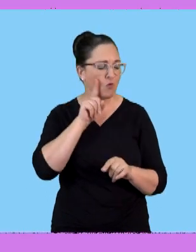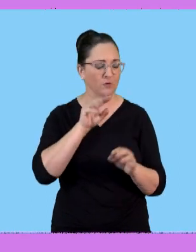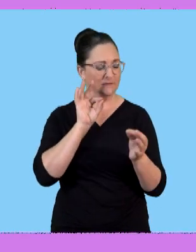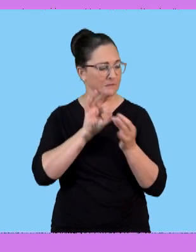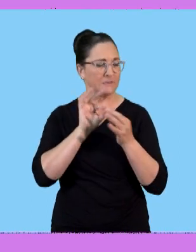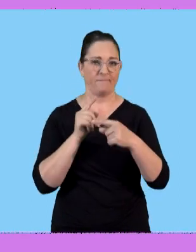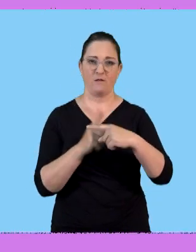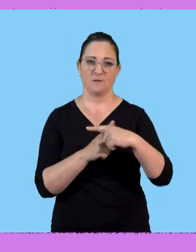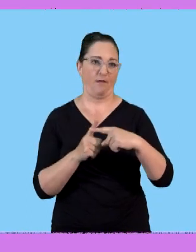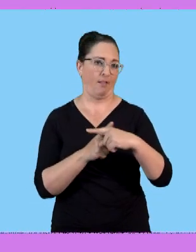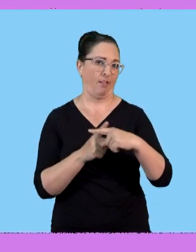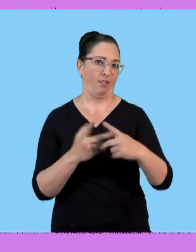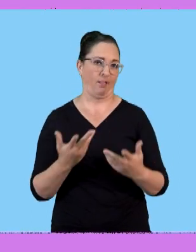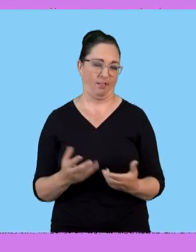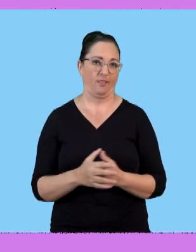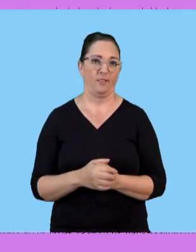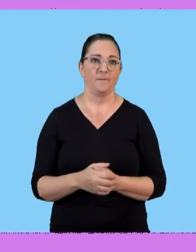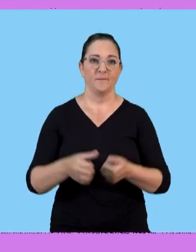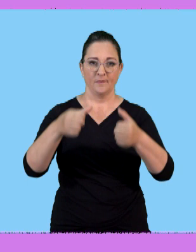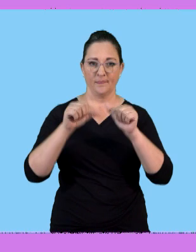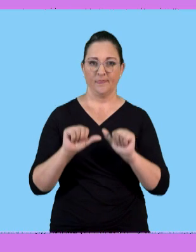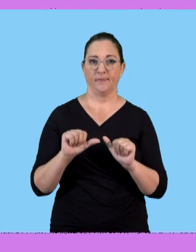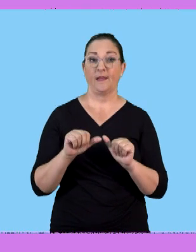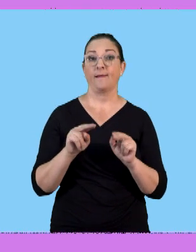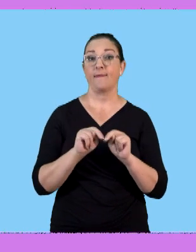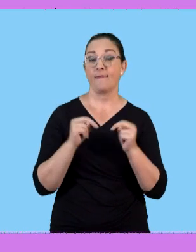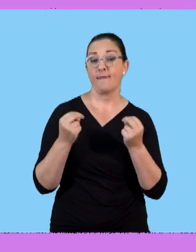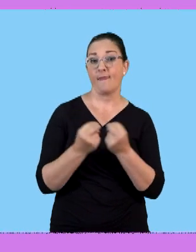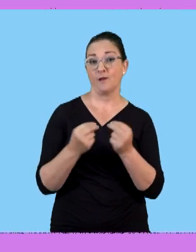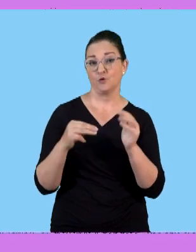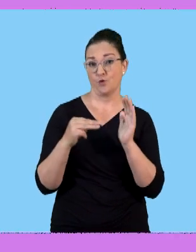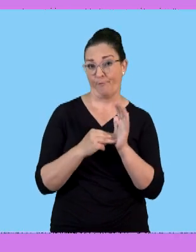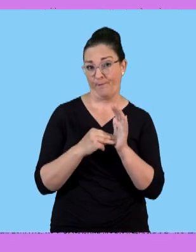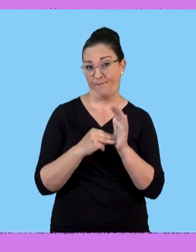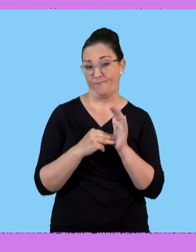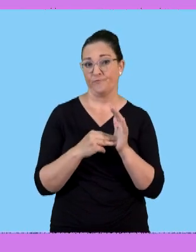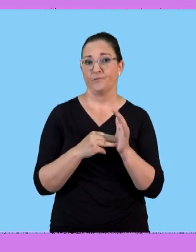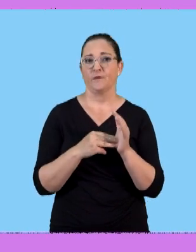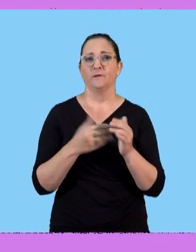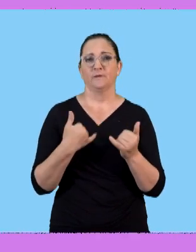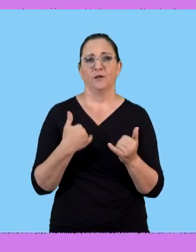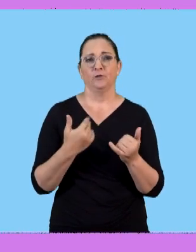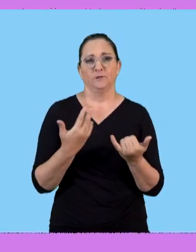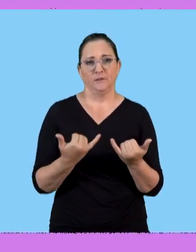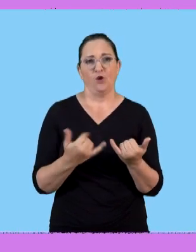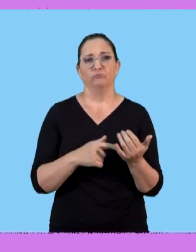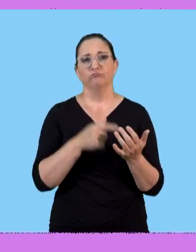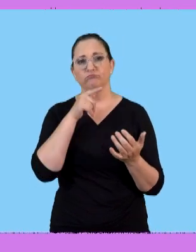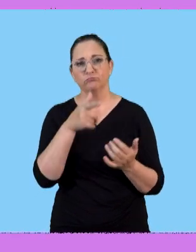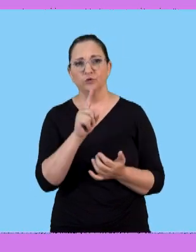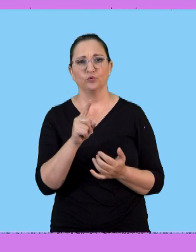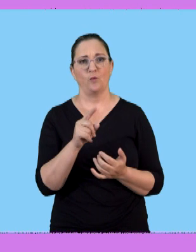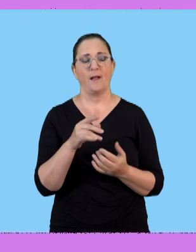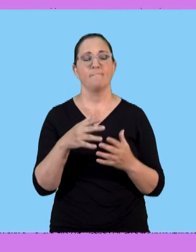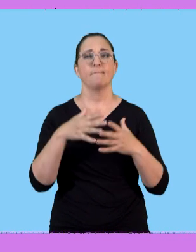drawn to a specified scale. And then lastly, we'll look at national maps. So here I've indicated they connect